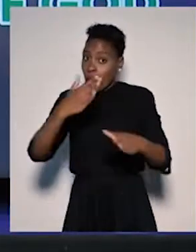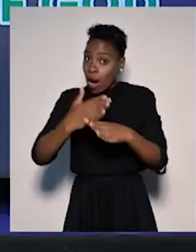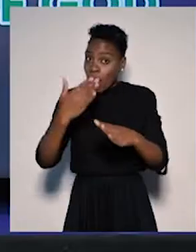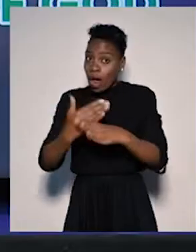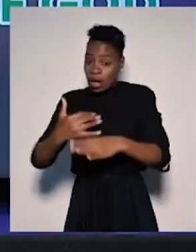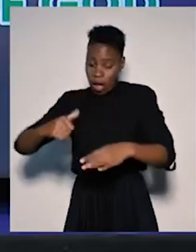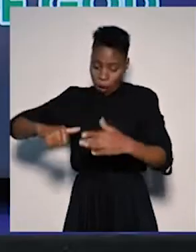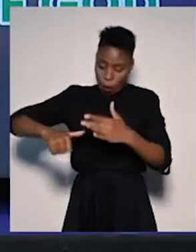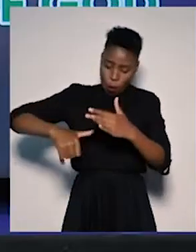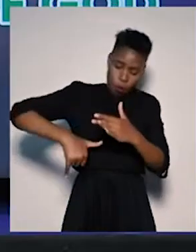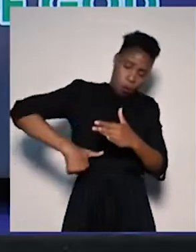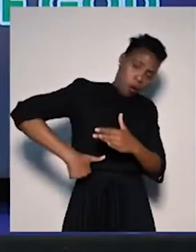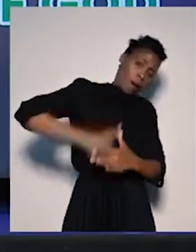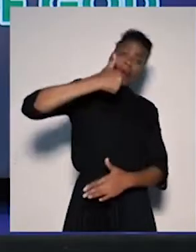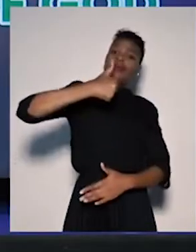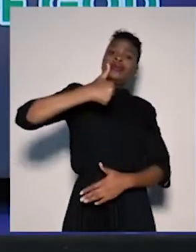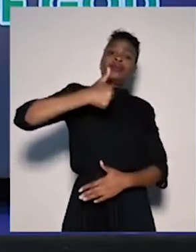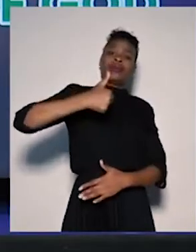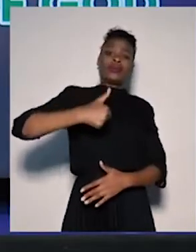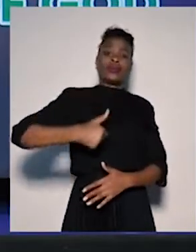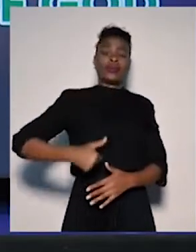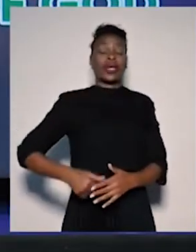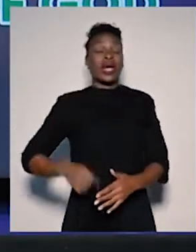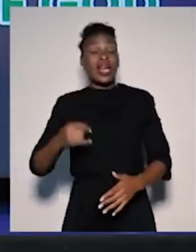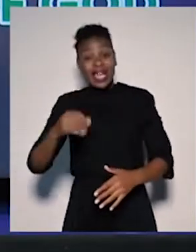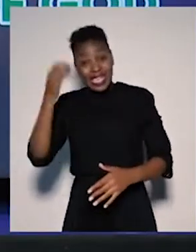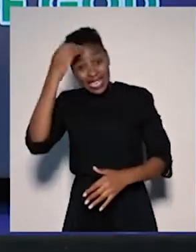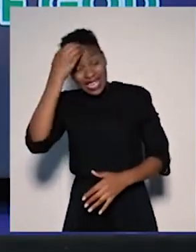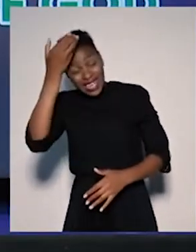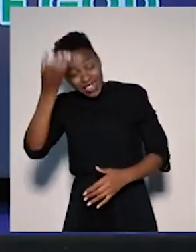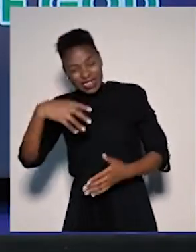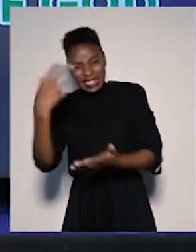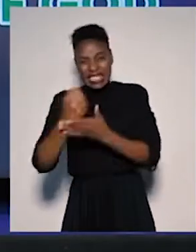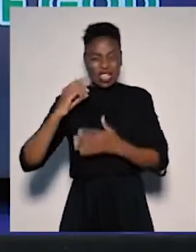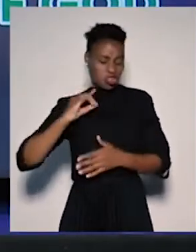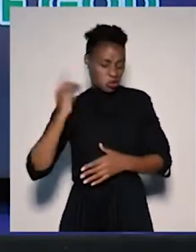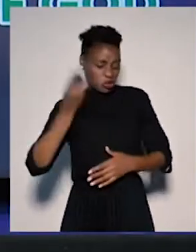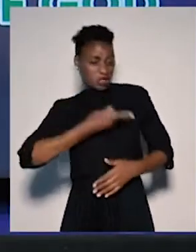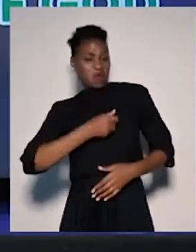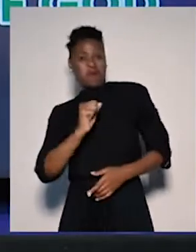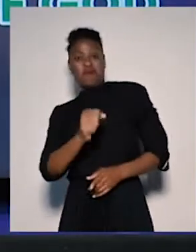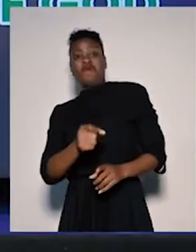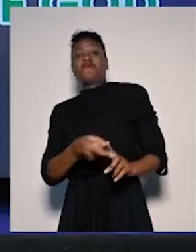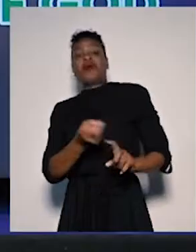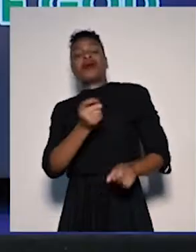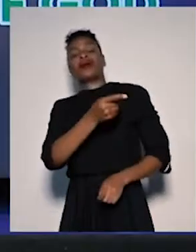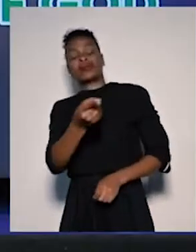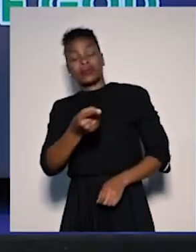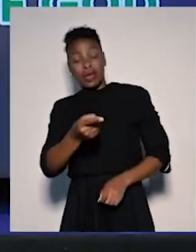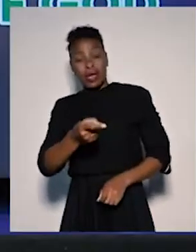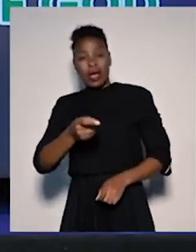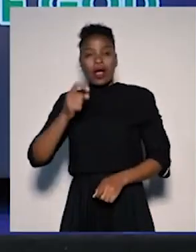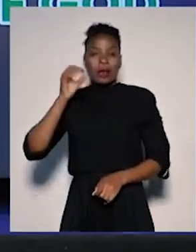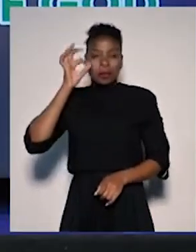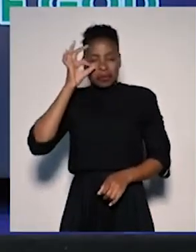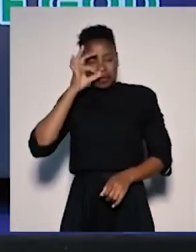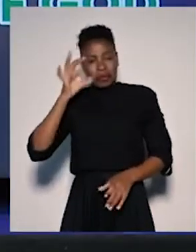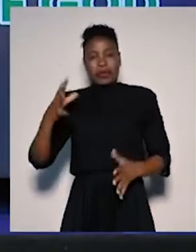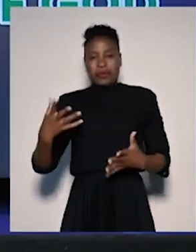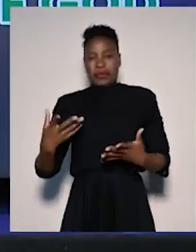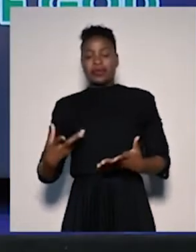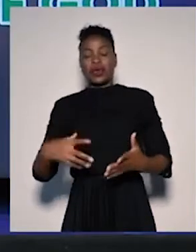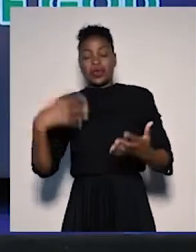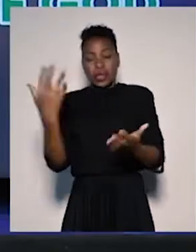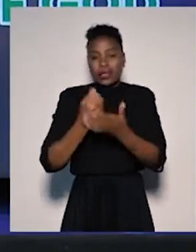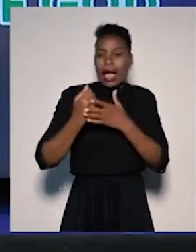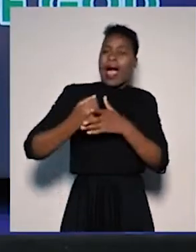and chariot equipment. The king will take your daughters from you, force them to cook and bake and make perfumes for him. He will take away